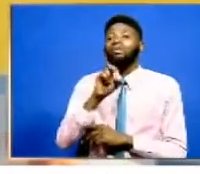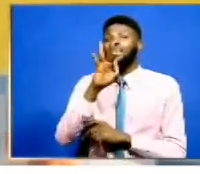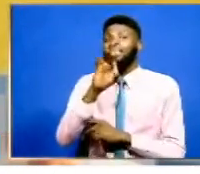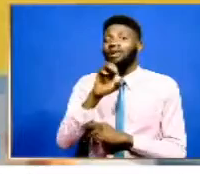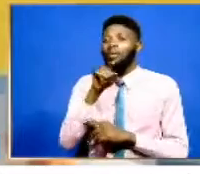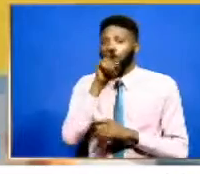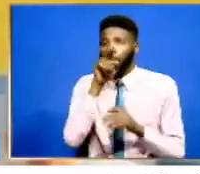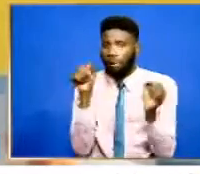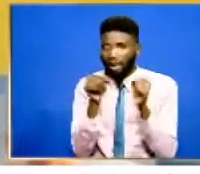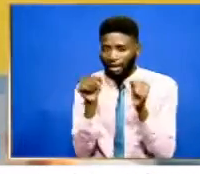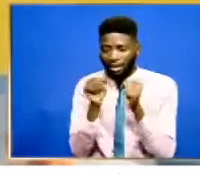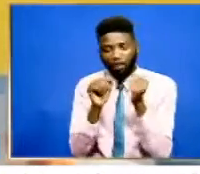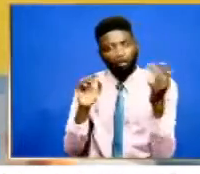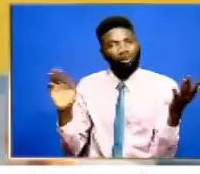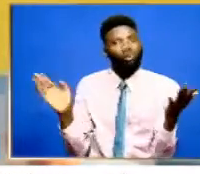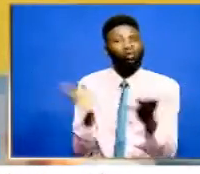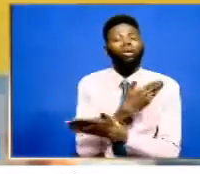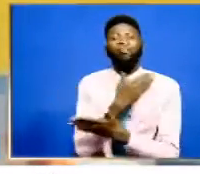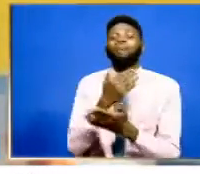Whilst it's true